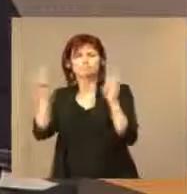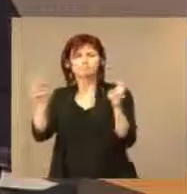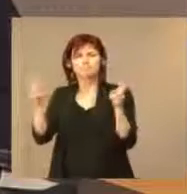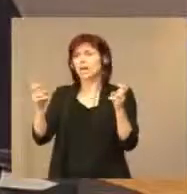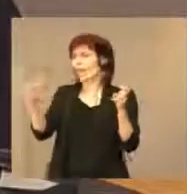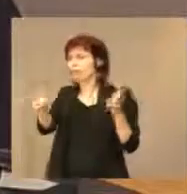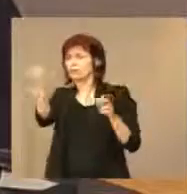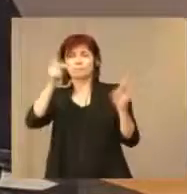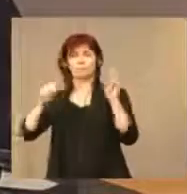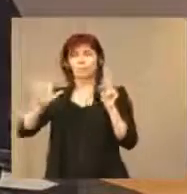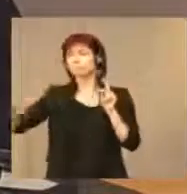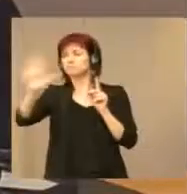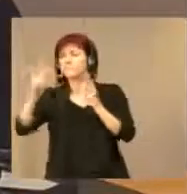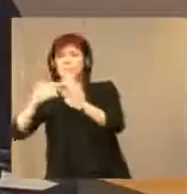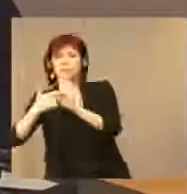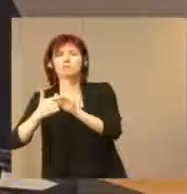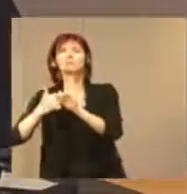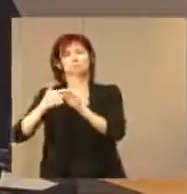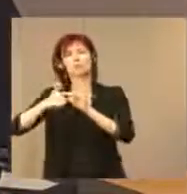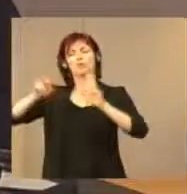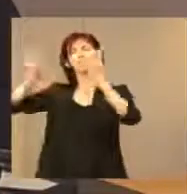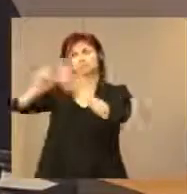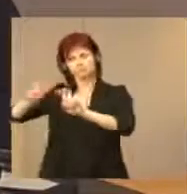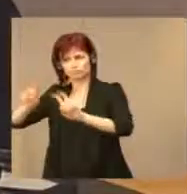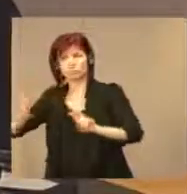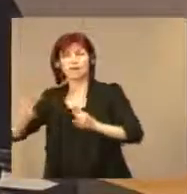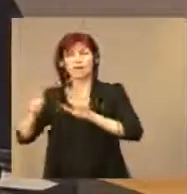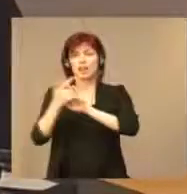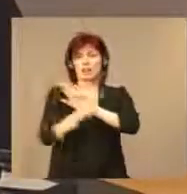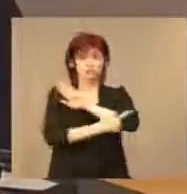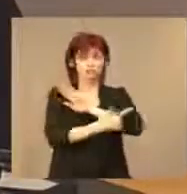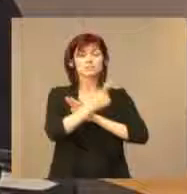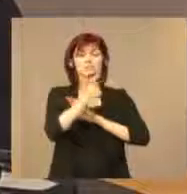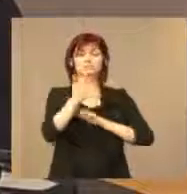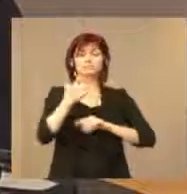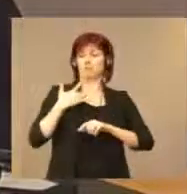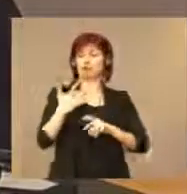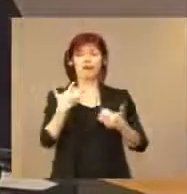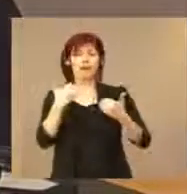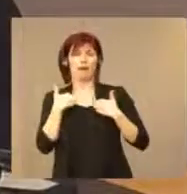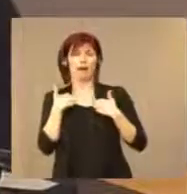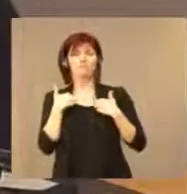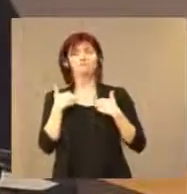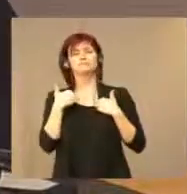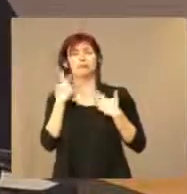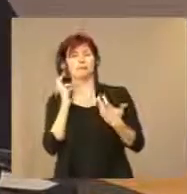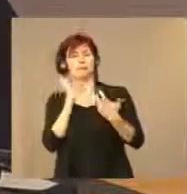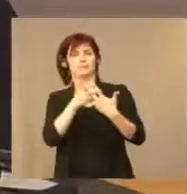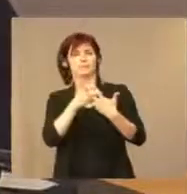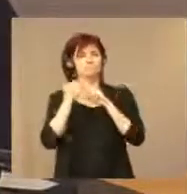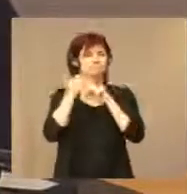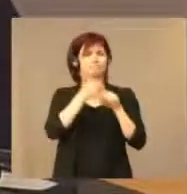and enforcement doesn't work. A lot of legislation out there has compliance measures in it, and we don't use